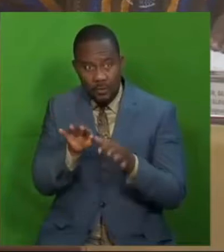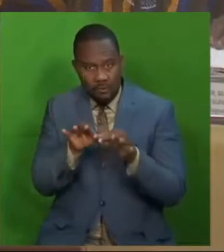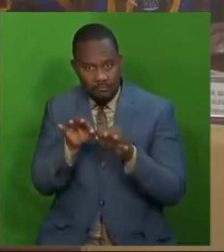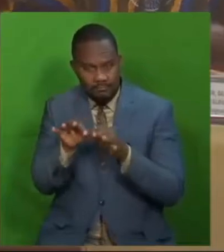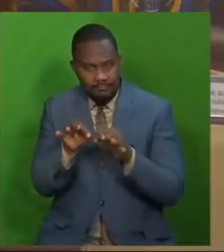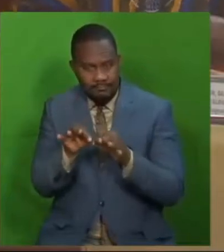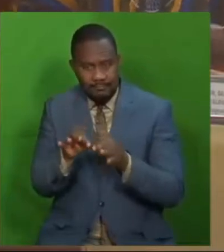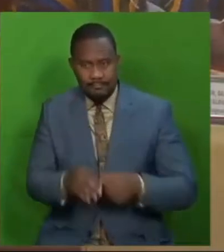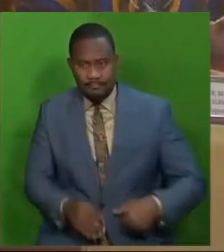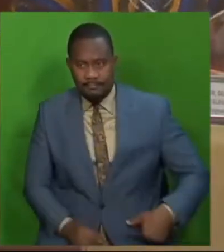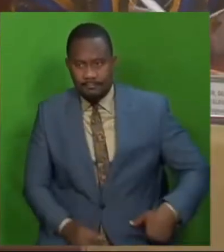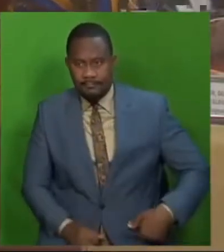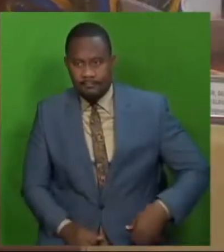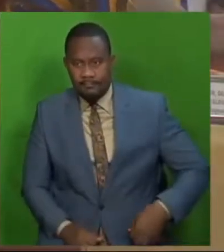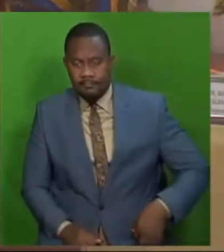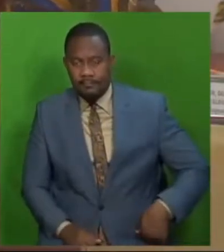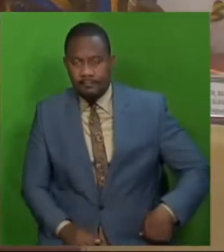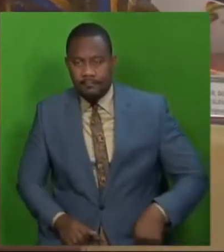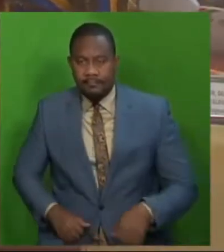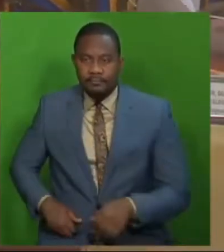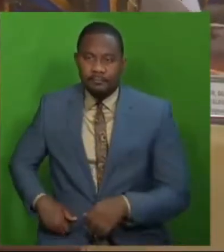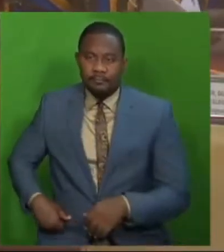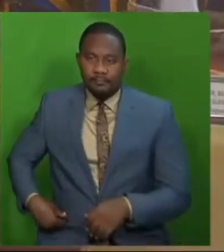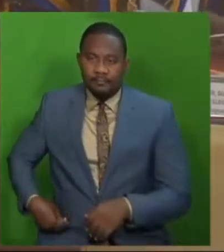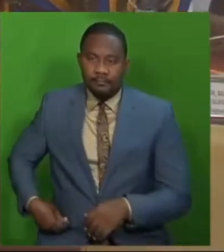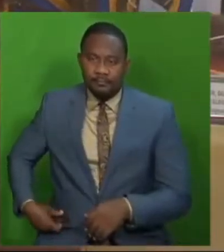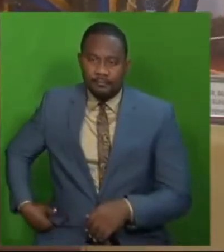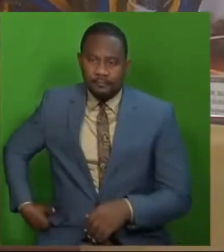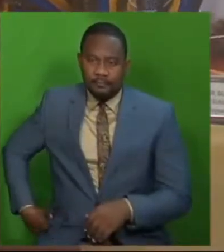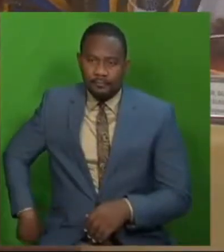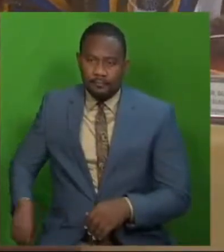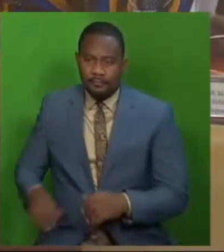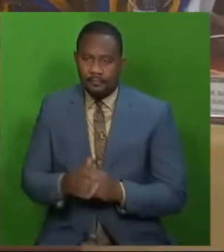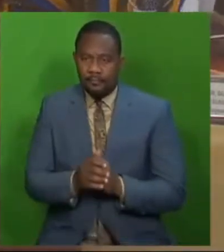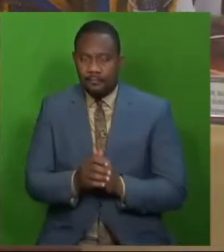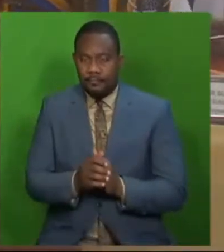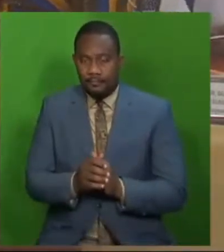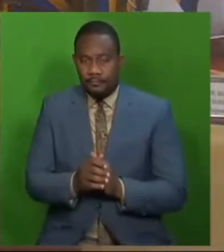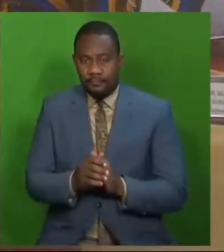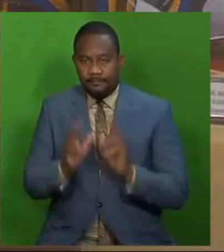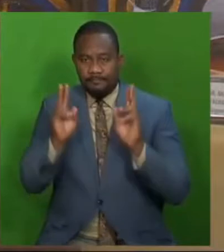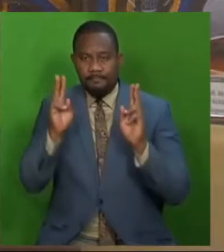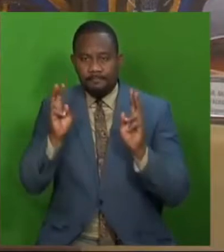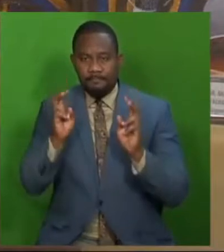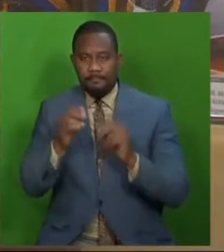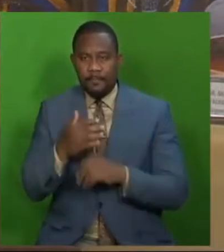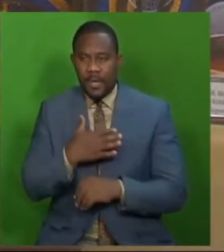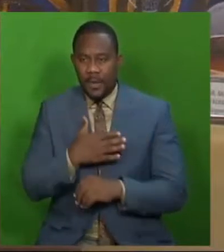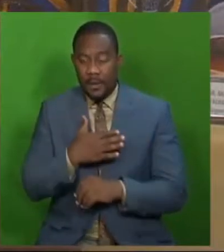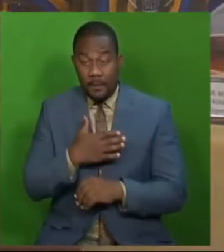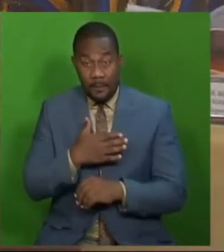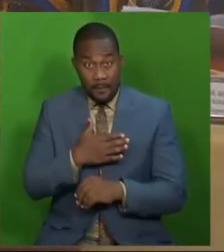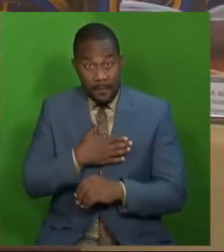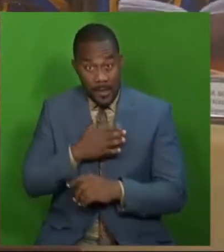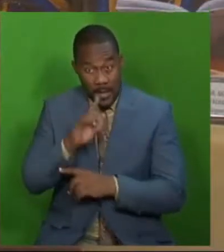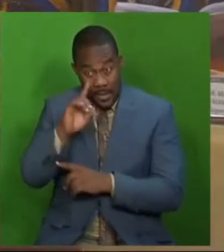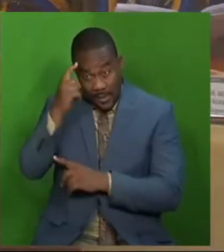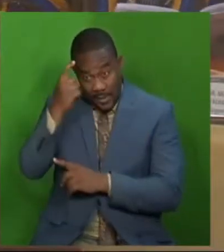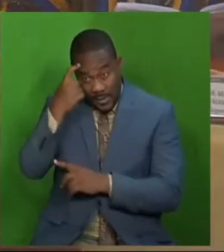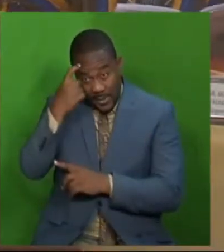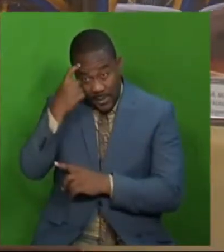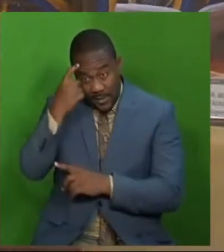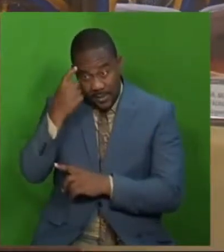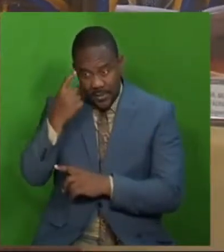indulgence, I would like to read. Mr. Speaker, my government found